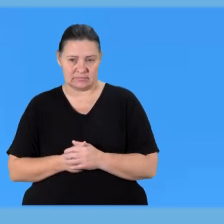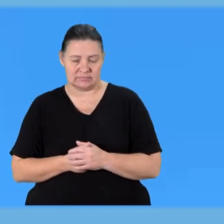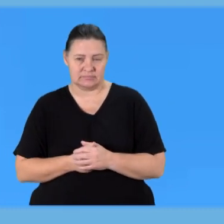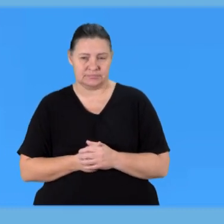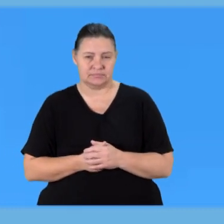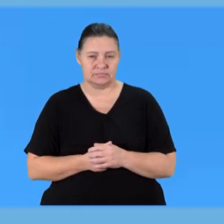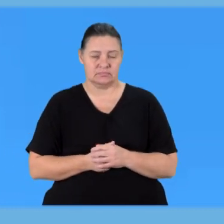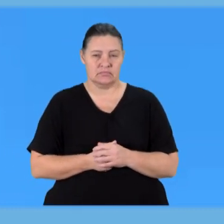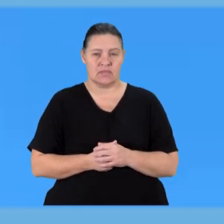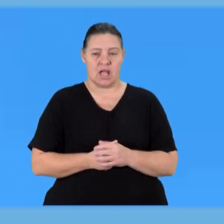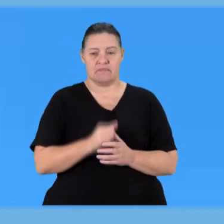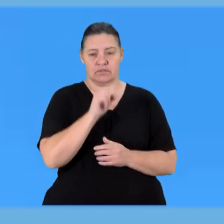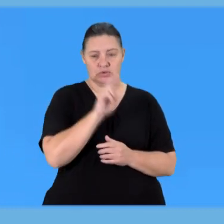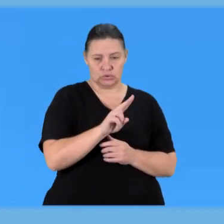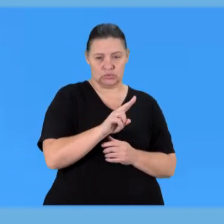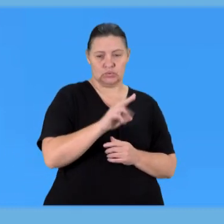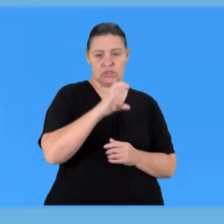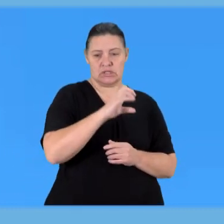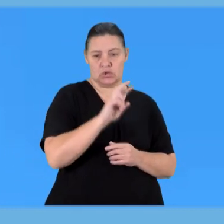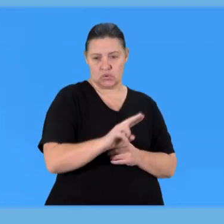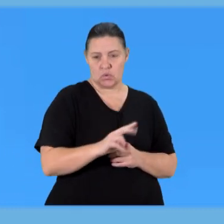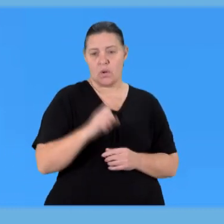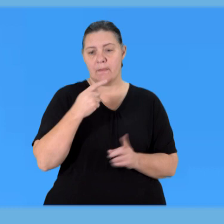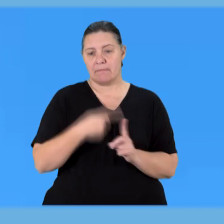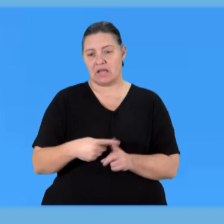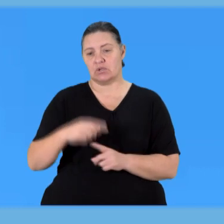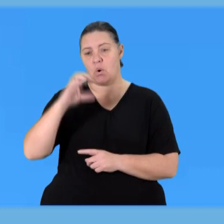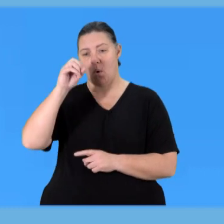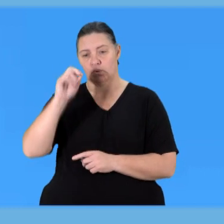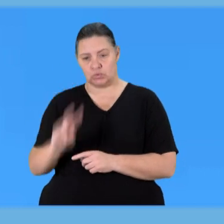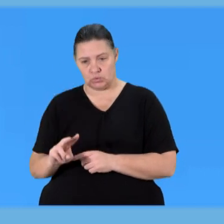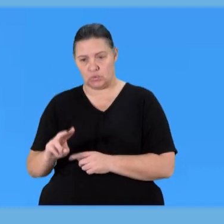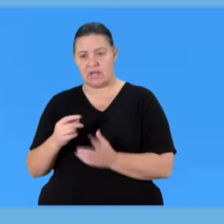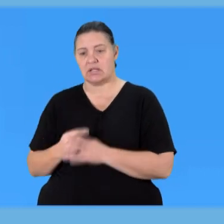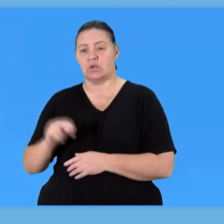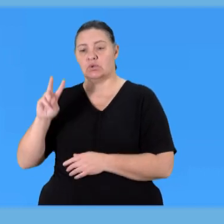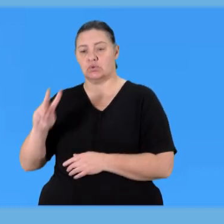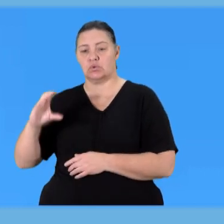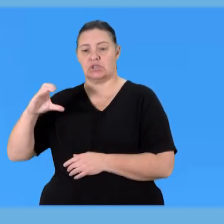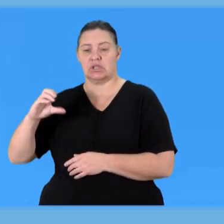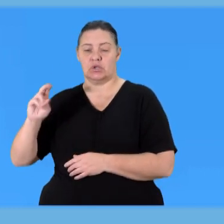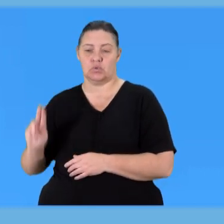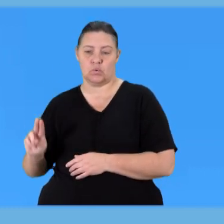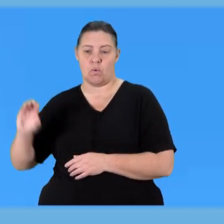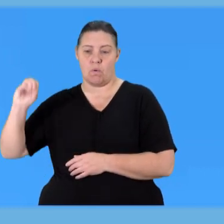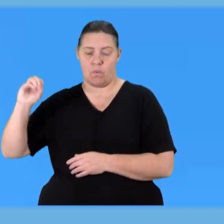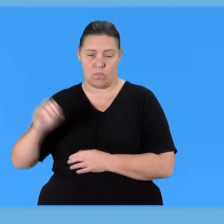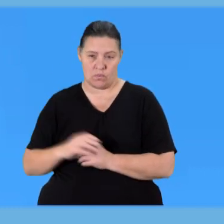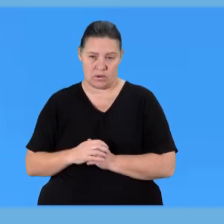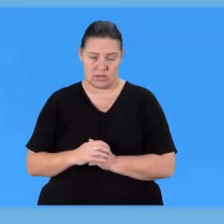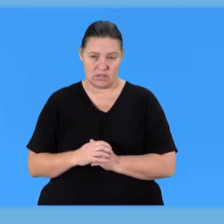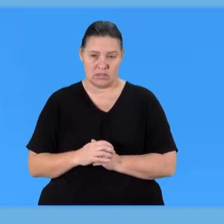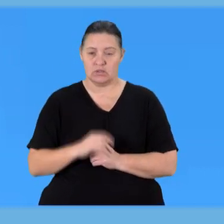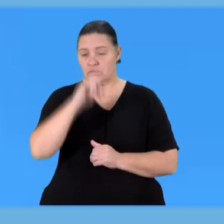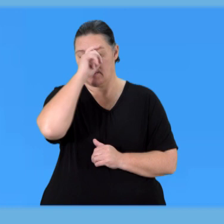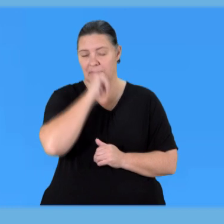have two atoms of copper, one molecule of oxygen that are going to give me two molecules of copper oxide. So